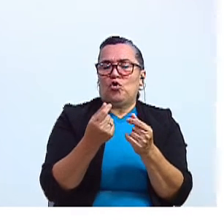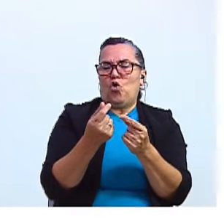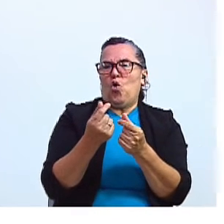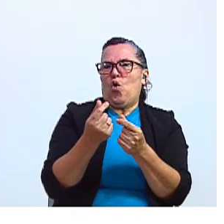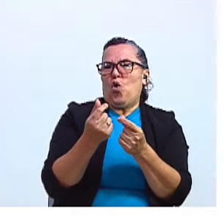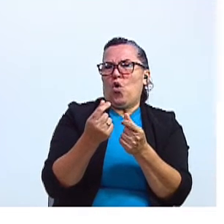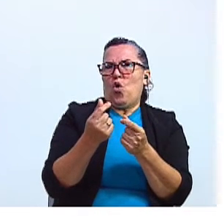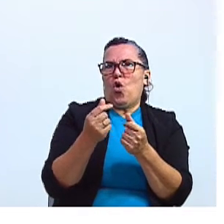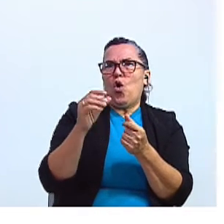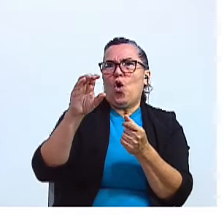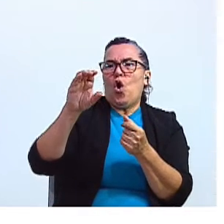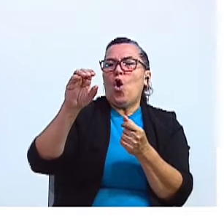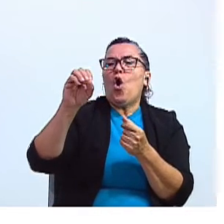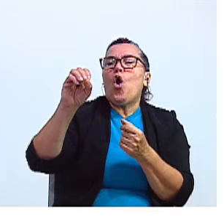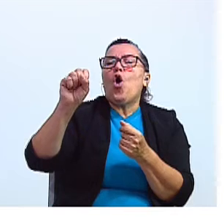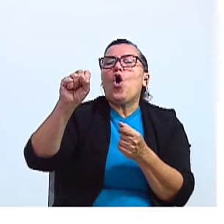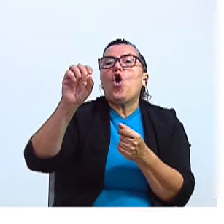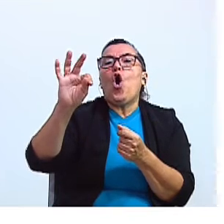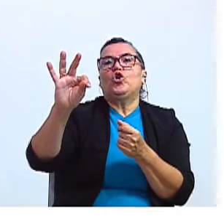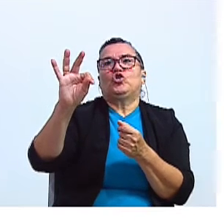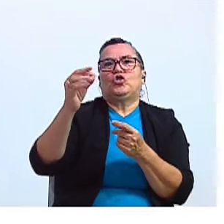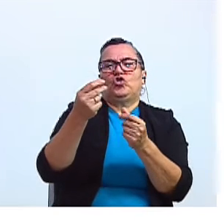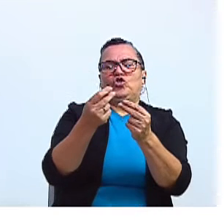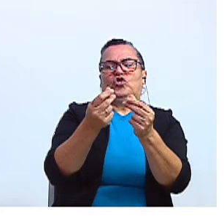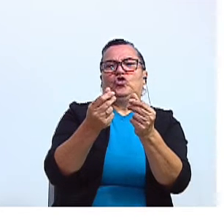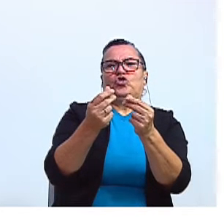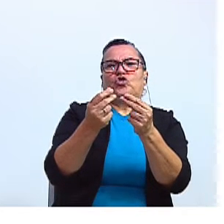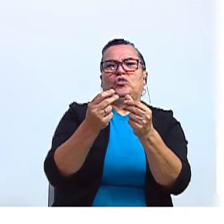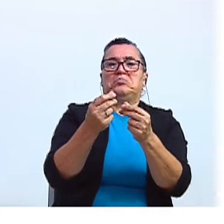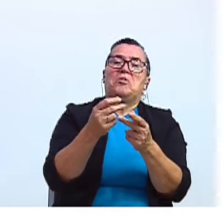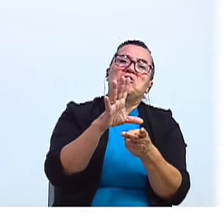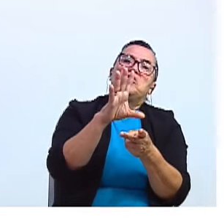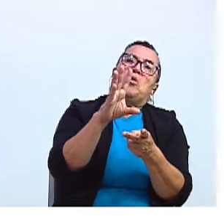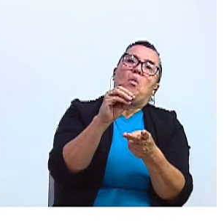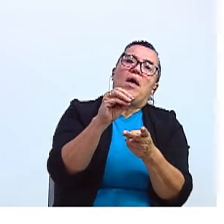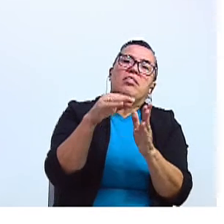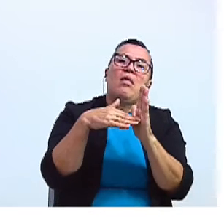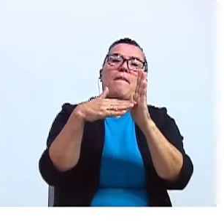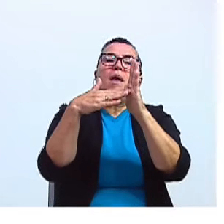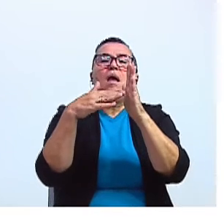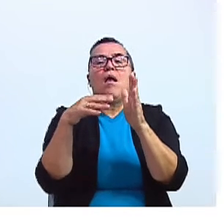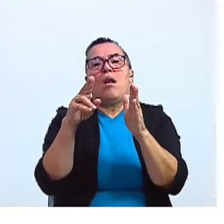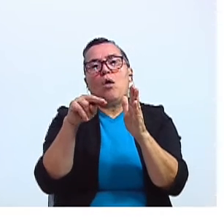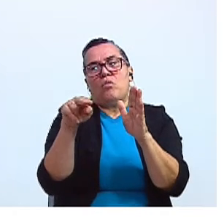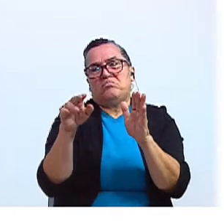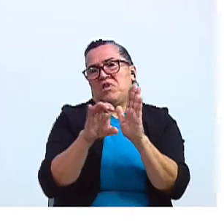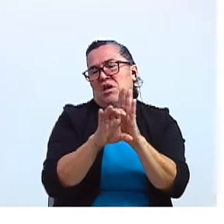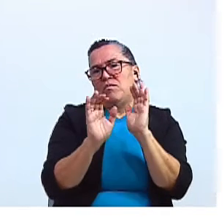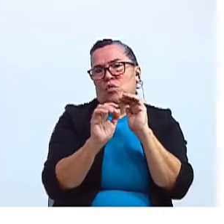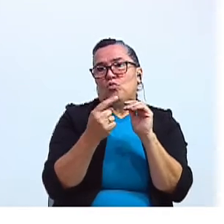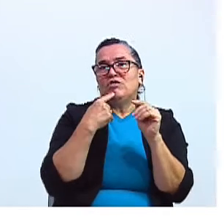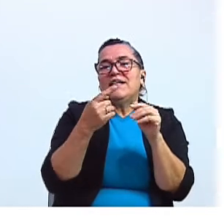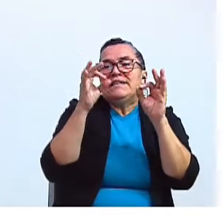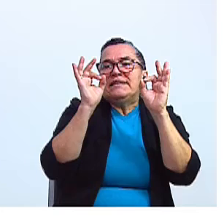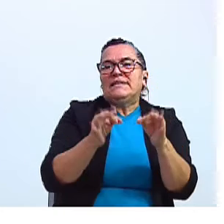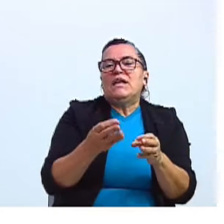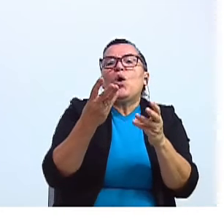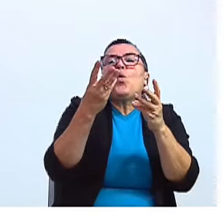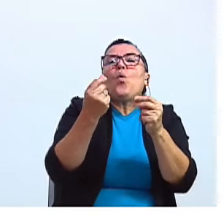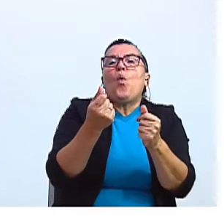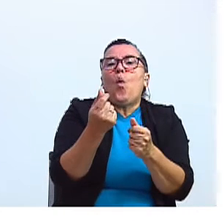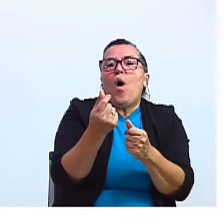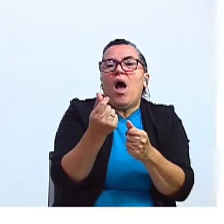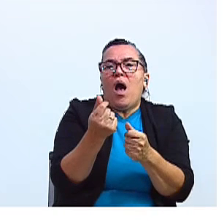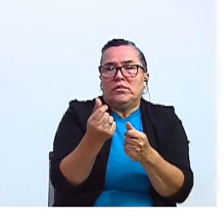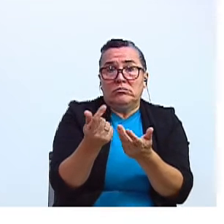costs. It costs about 50,000 colones, for example. So you are going to decide how much